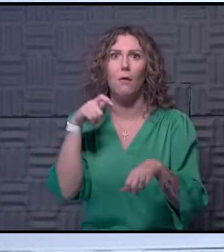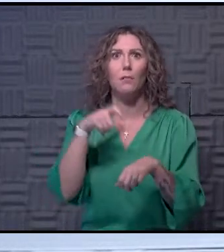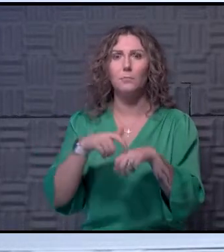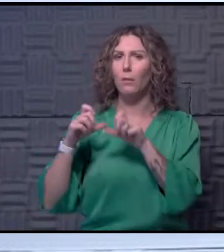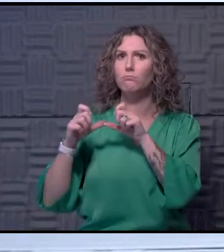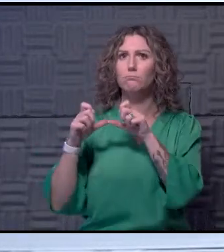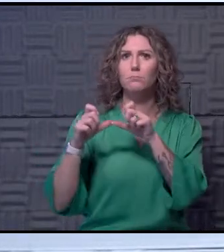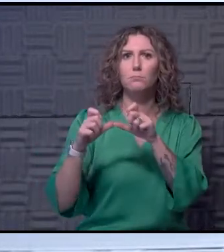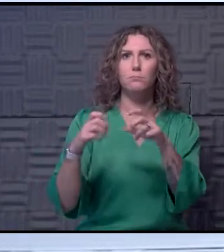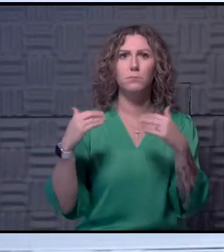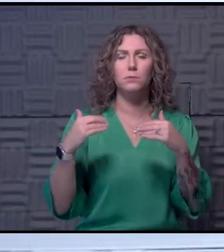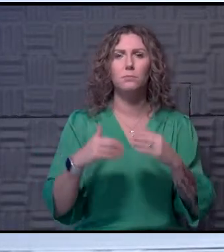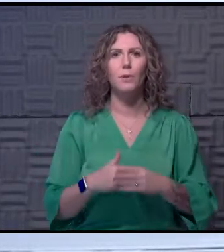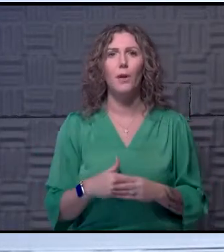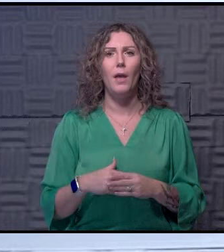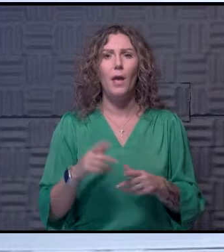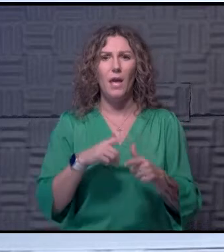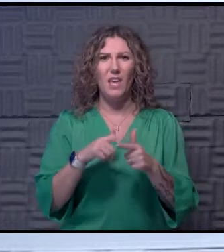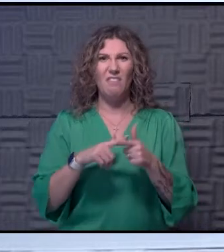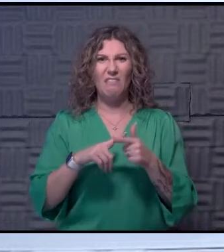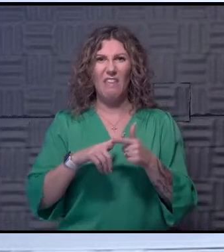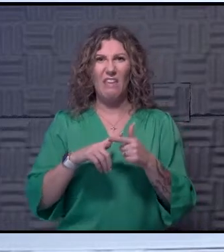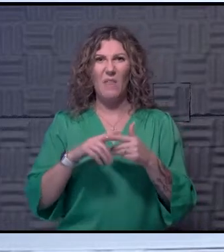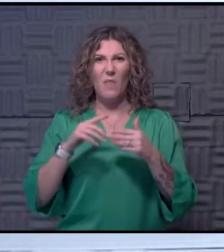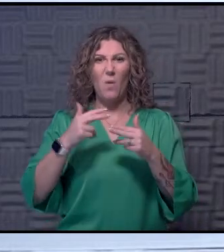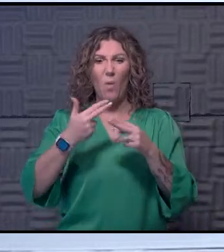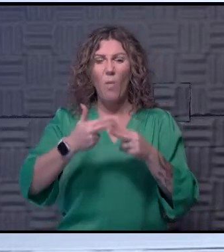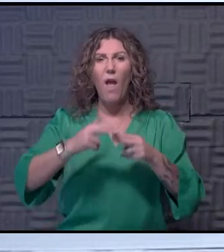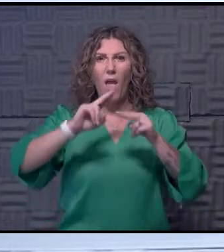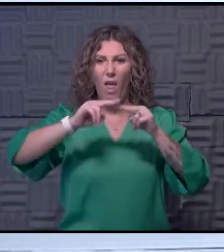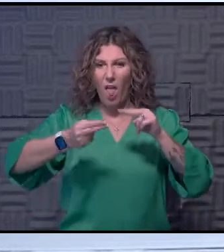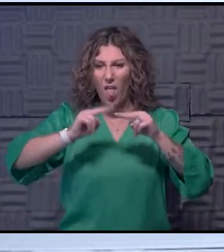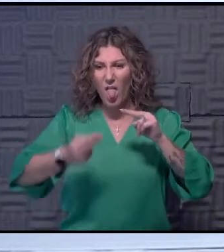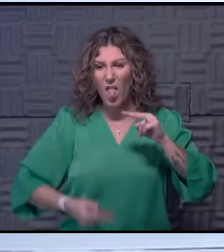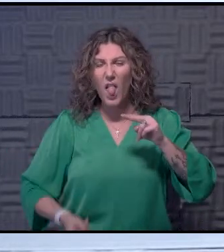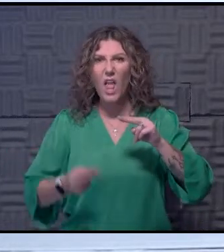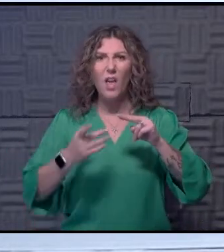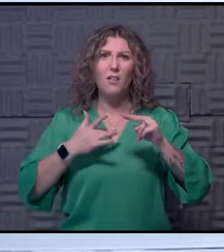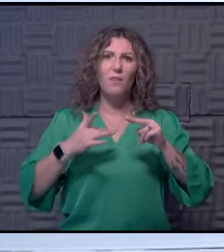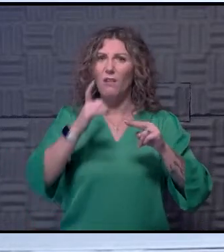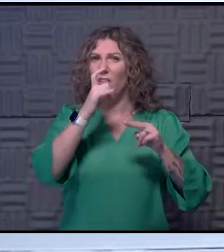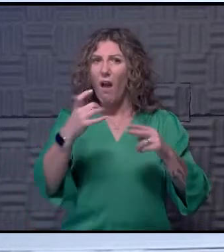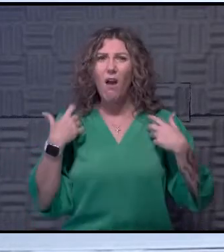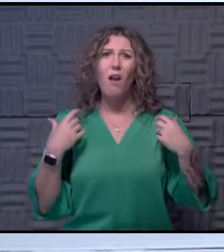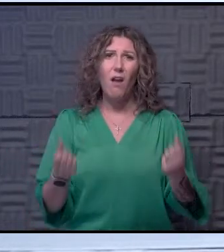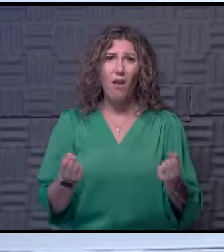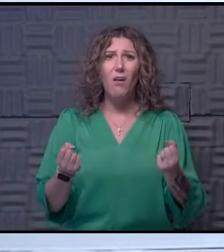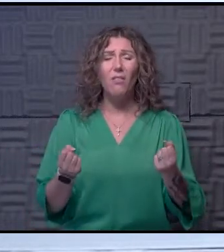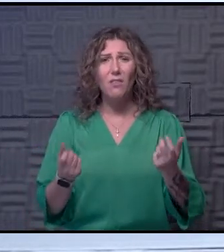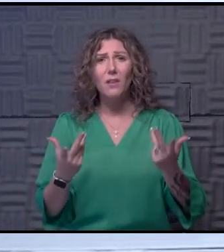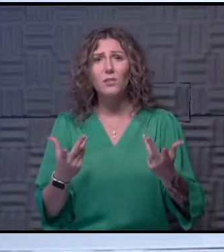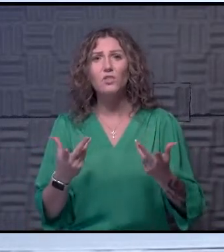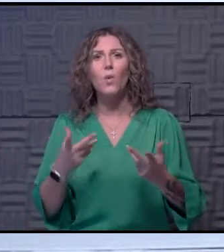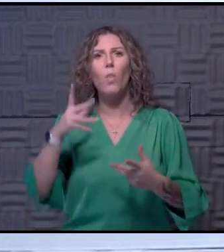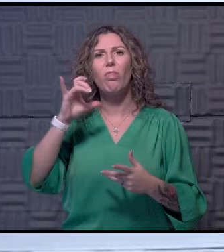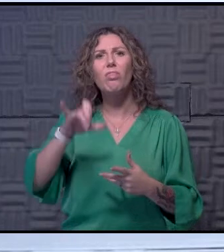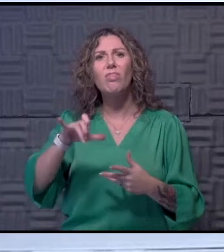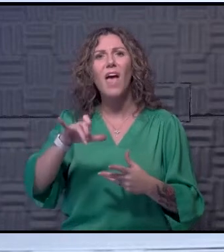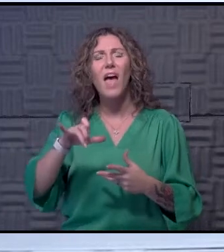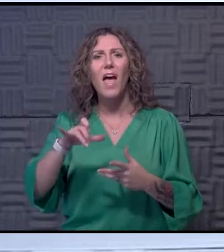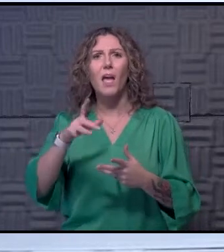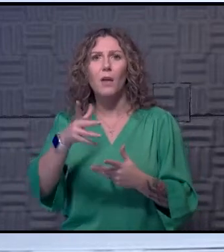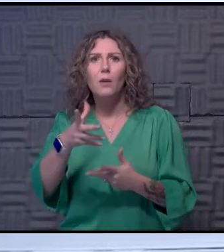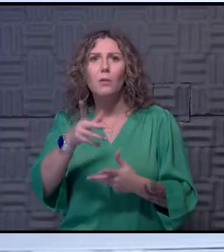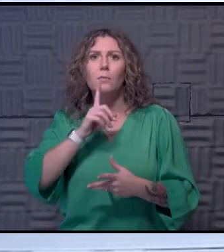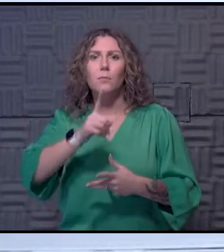of time, and losing a lot of weight and feeling unhealthy for a long period of time. But so those interpersonal conversations can really help. But I think